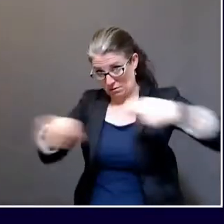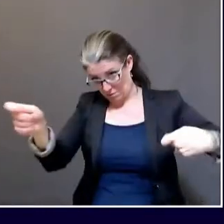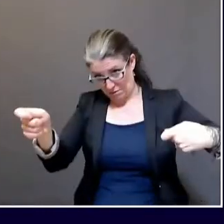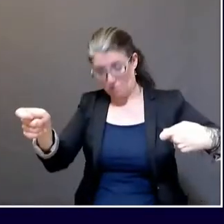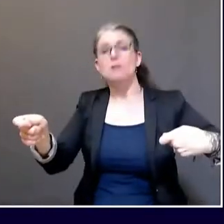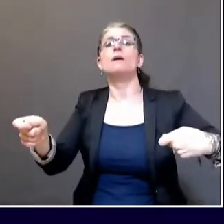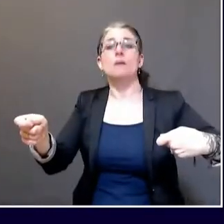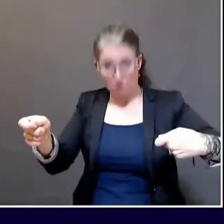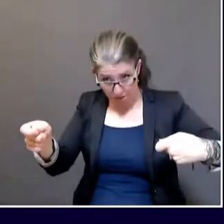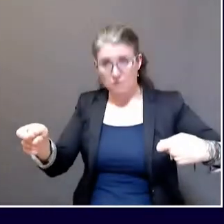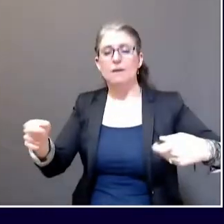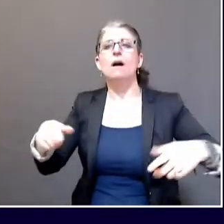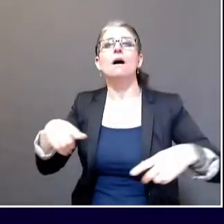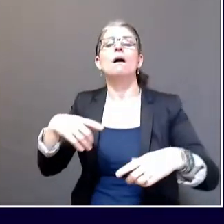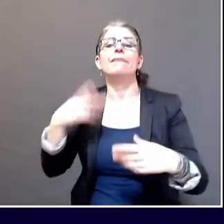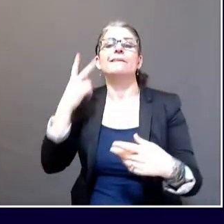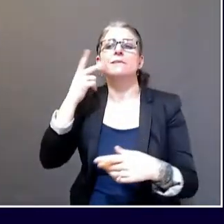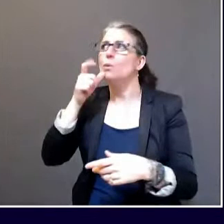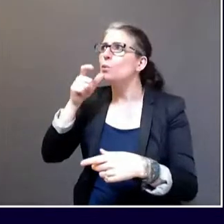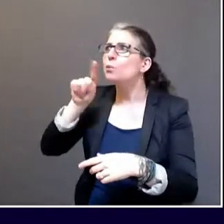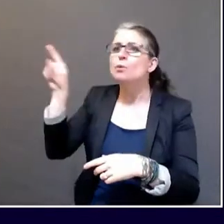be.